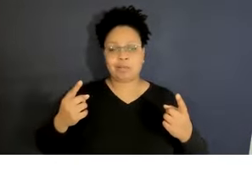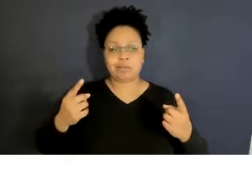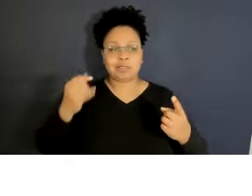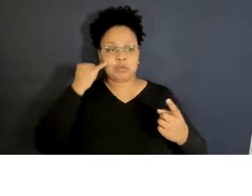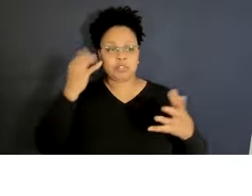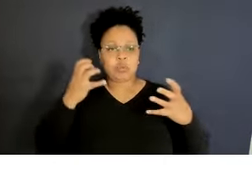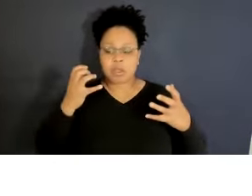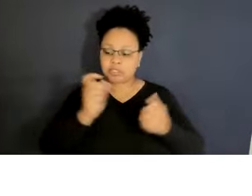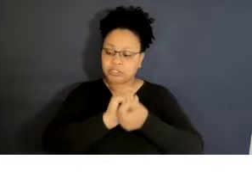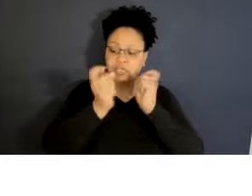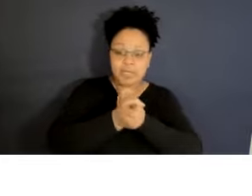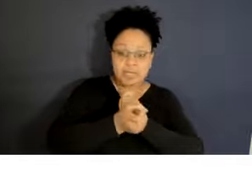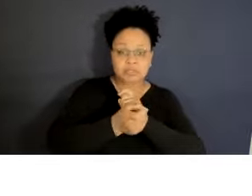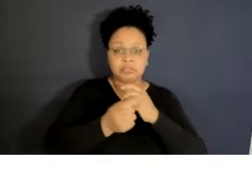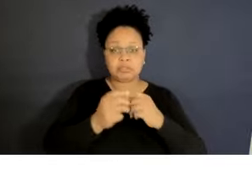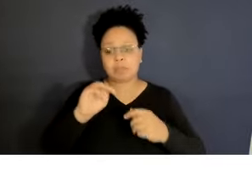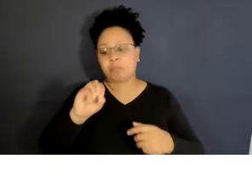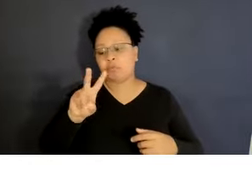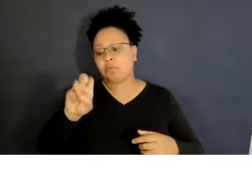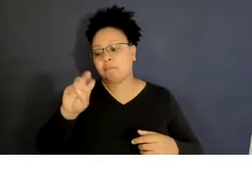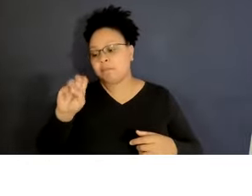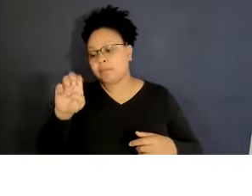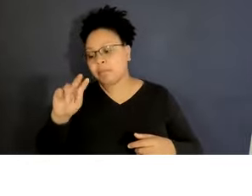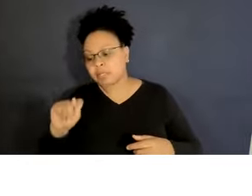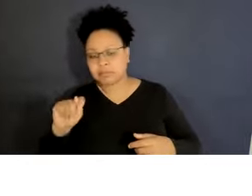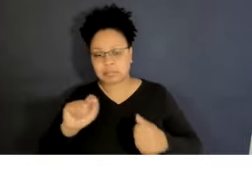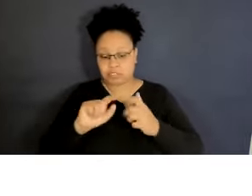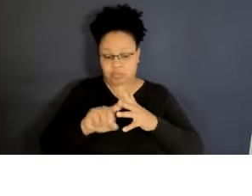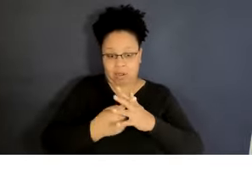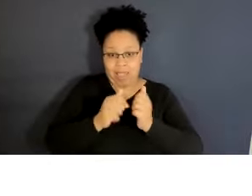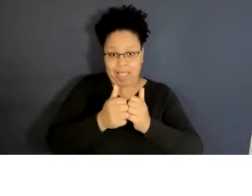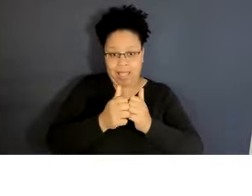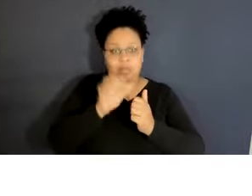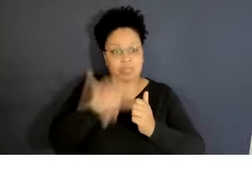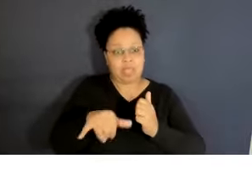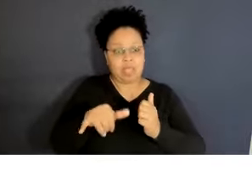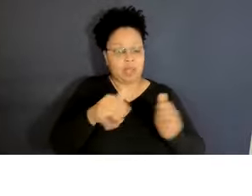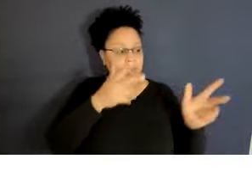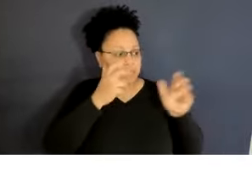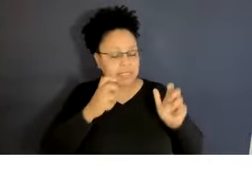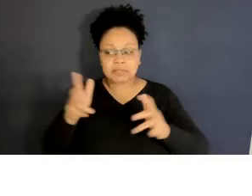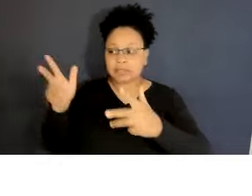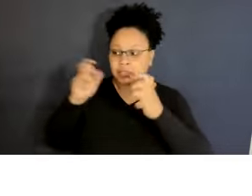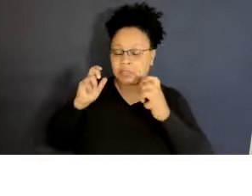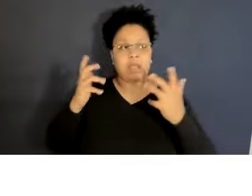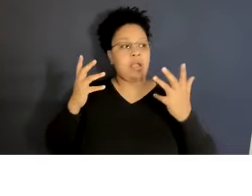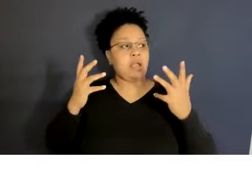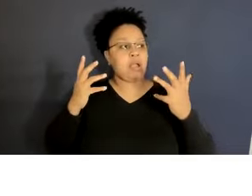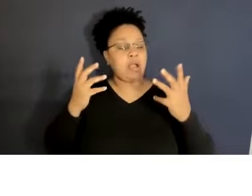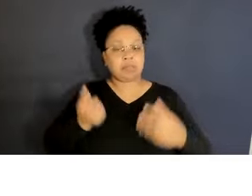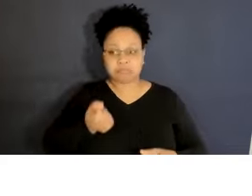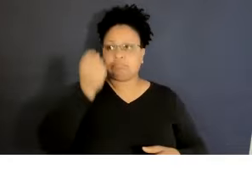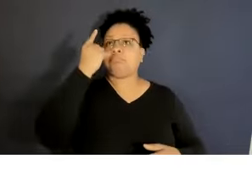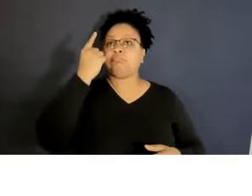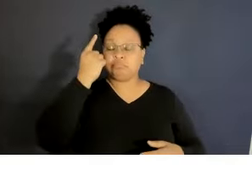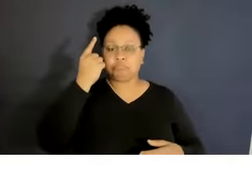in the past, when I think we mentioned before, when we